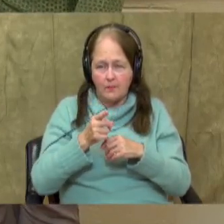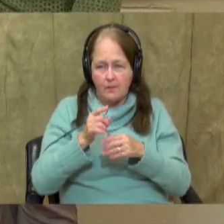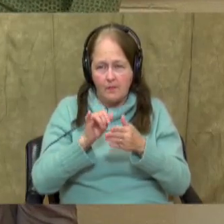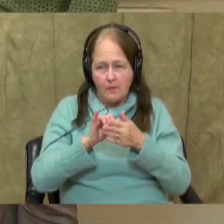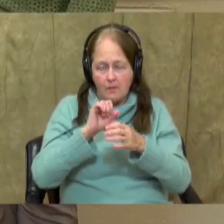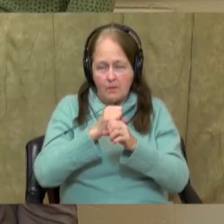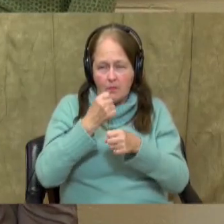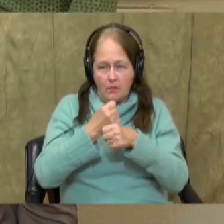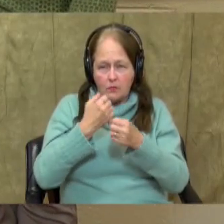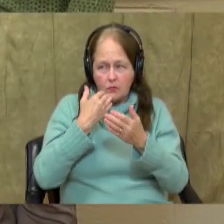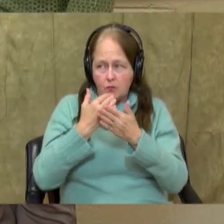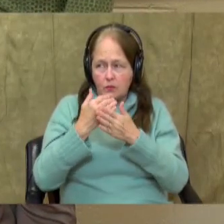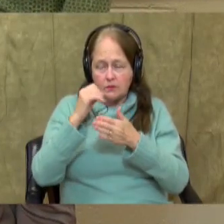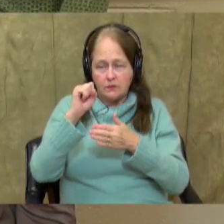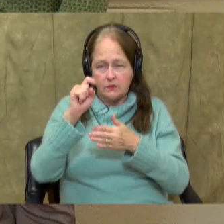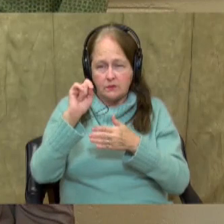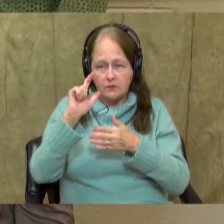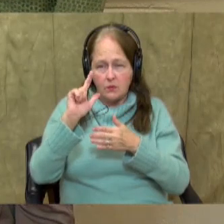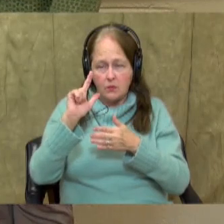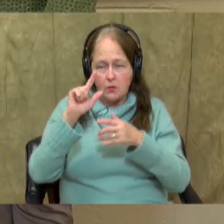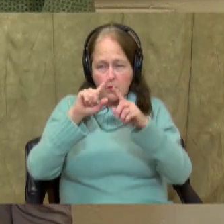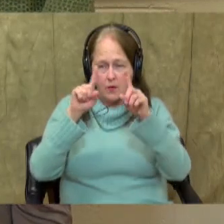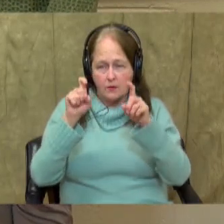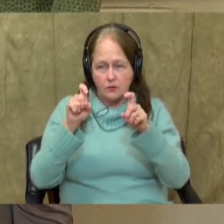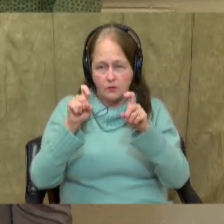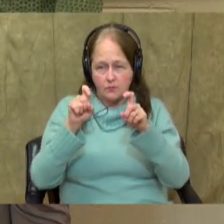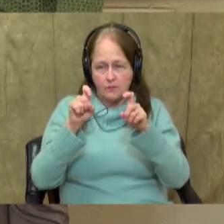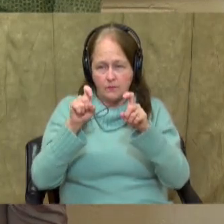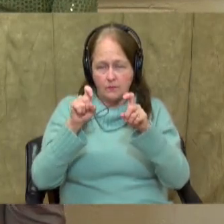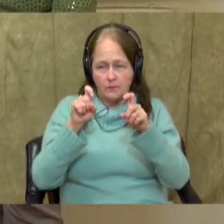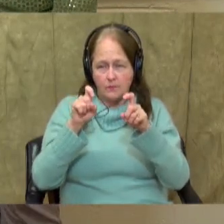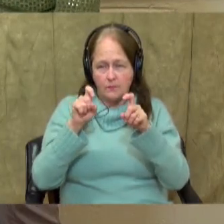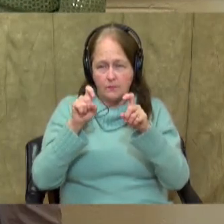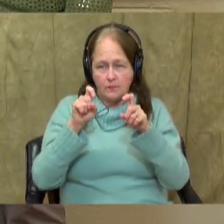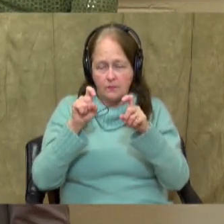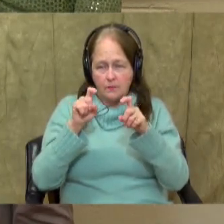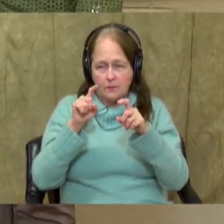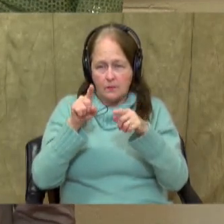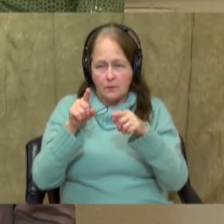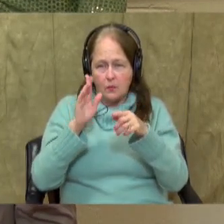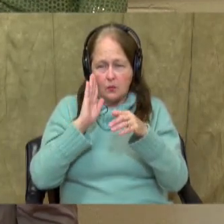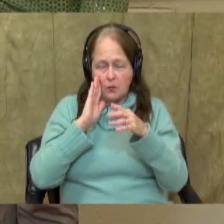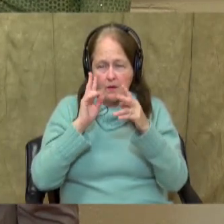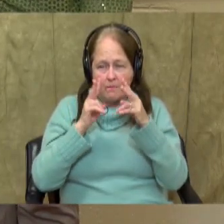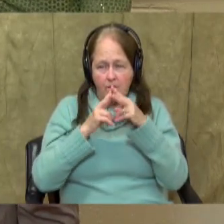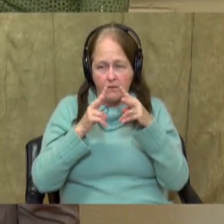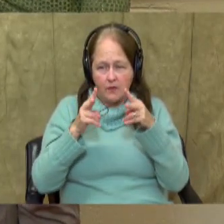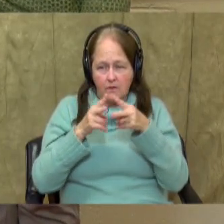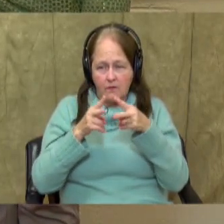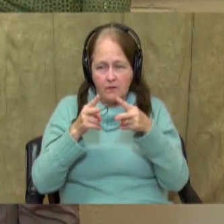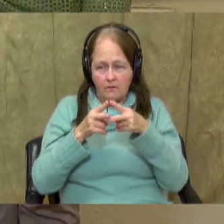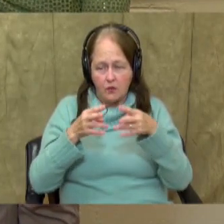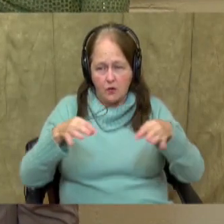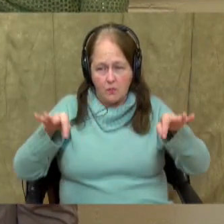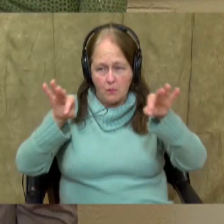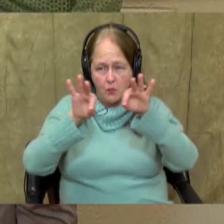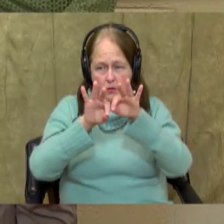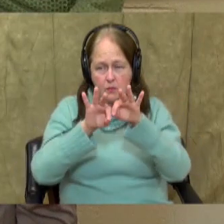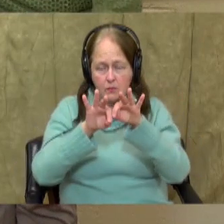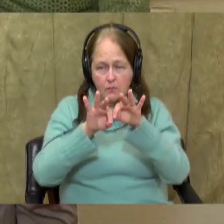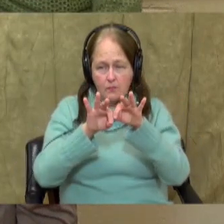What makes a good statistical question? Now, these next 2 statements are going to be very, very